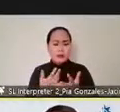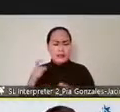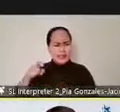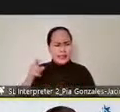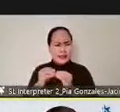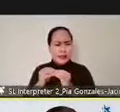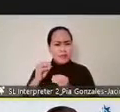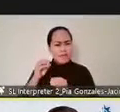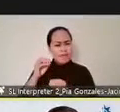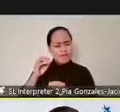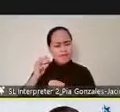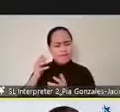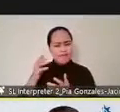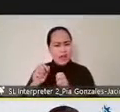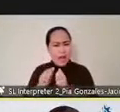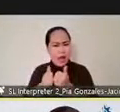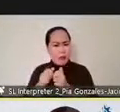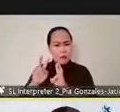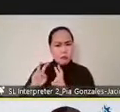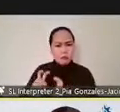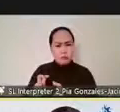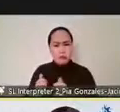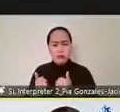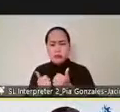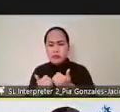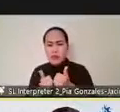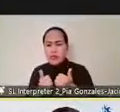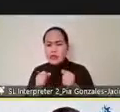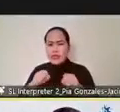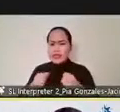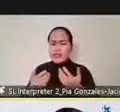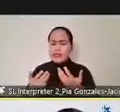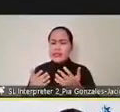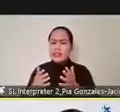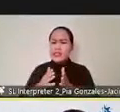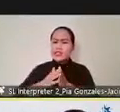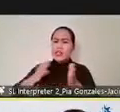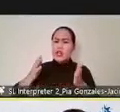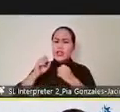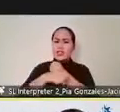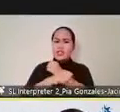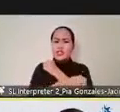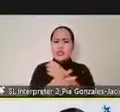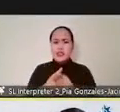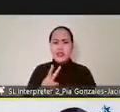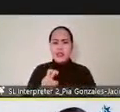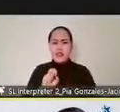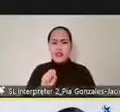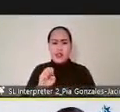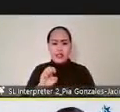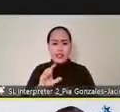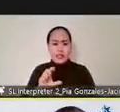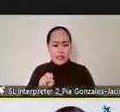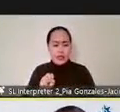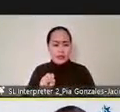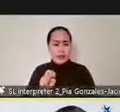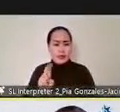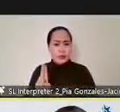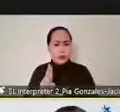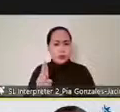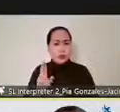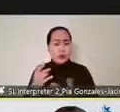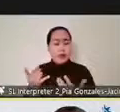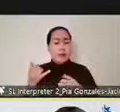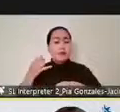investigations into the shared technologies between the large seagoing vessels and the prime, and also the riverine ones, as of this